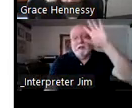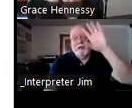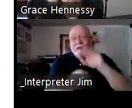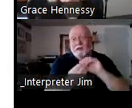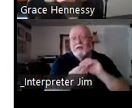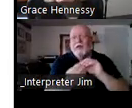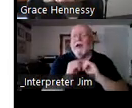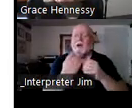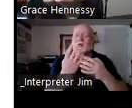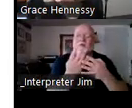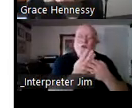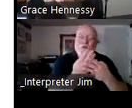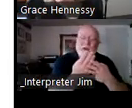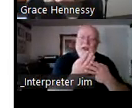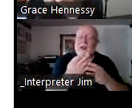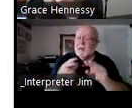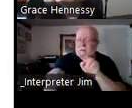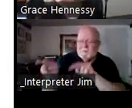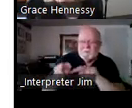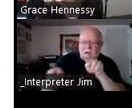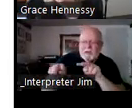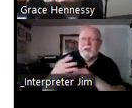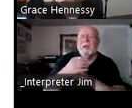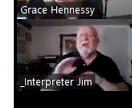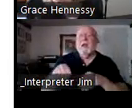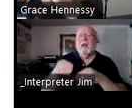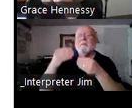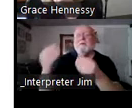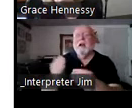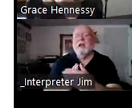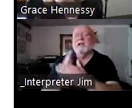people and providing interventions for suicide risk.